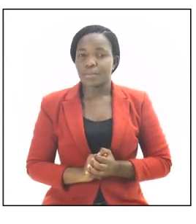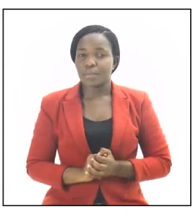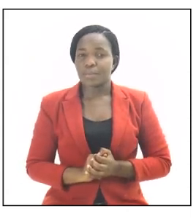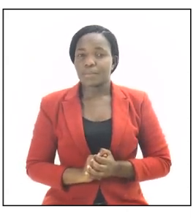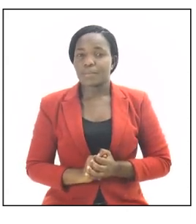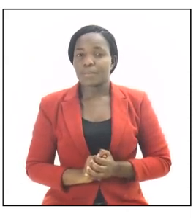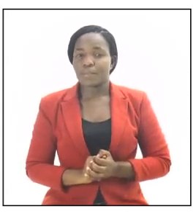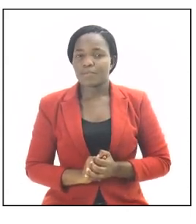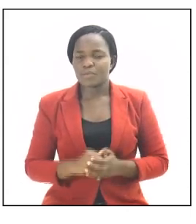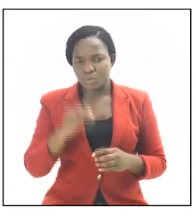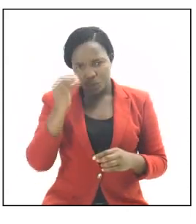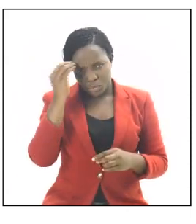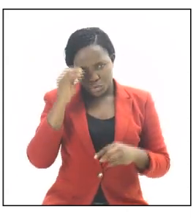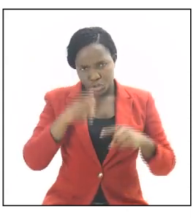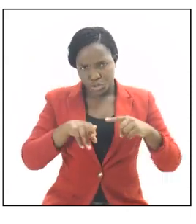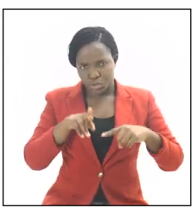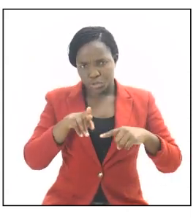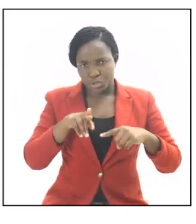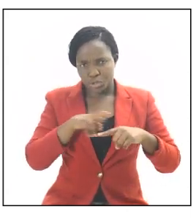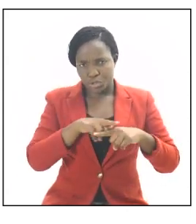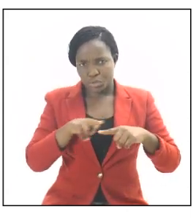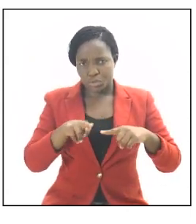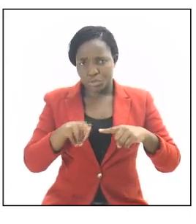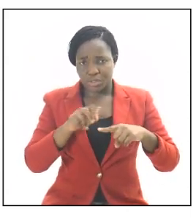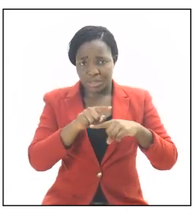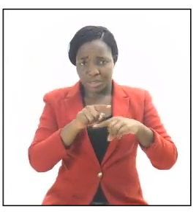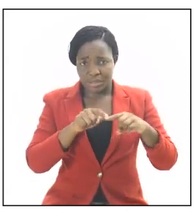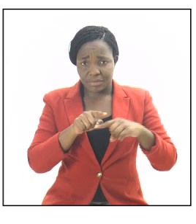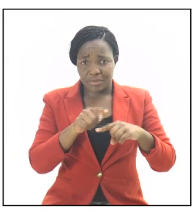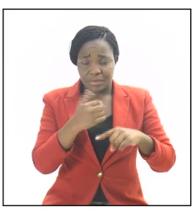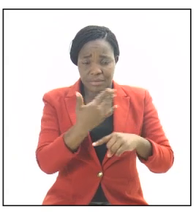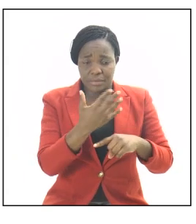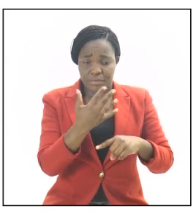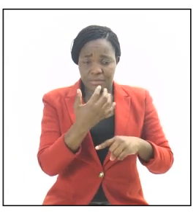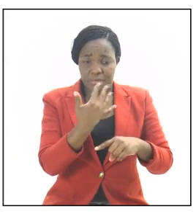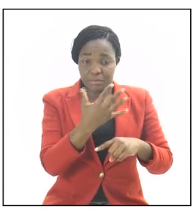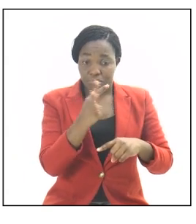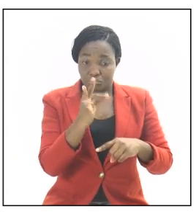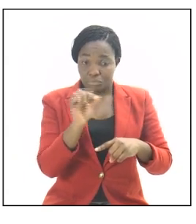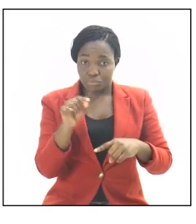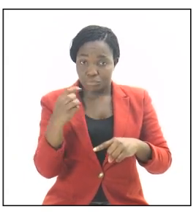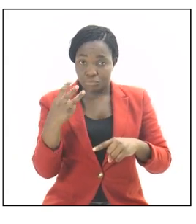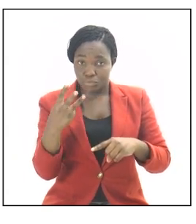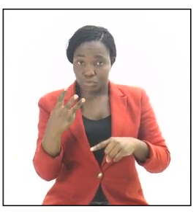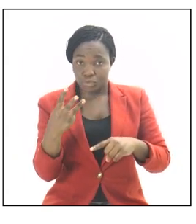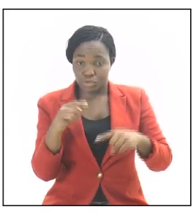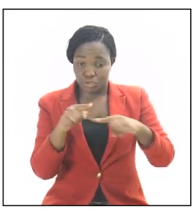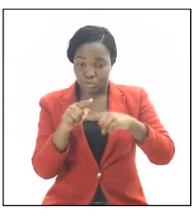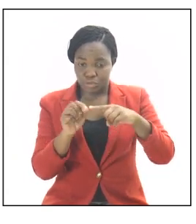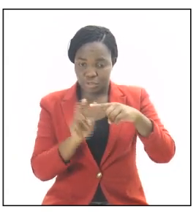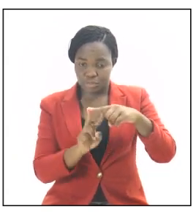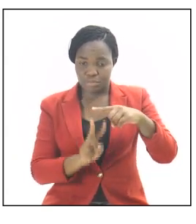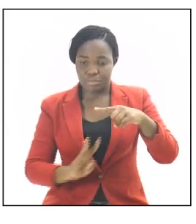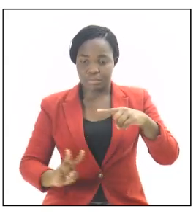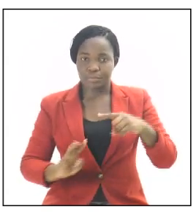is 100 centimeters. Give the answer to 1 decimal place.